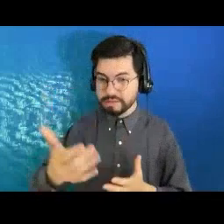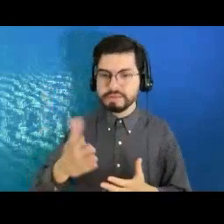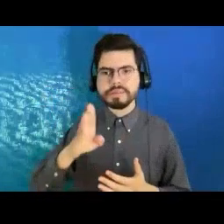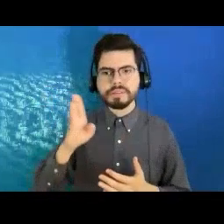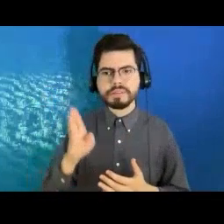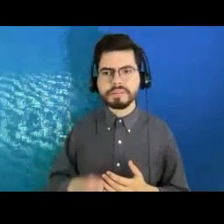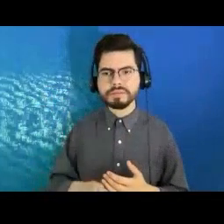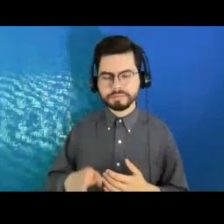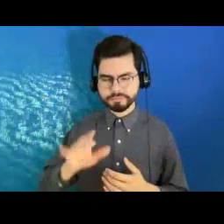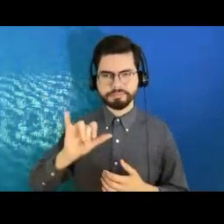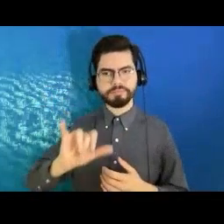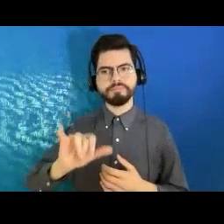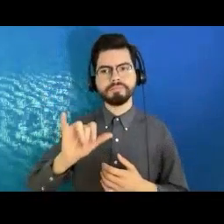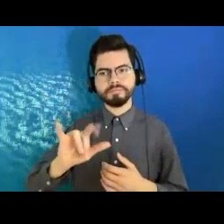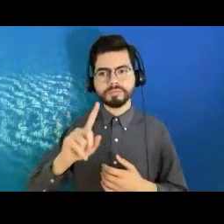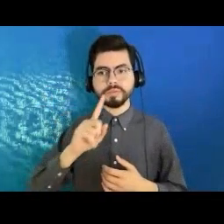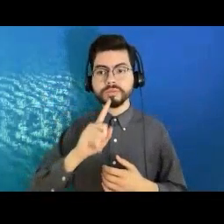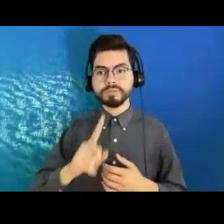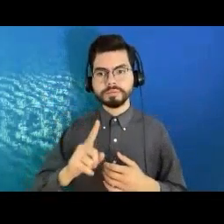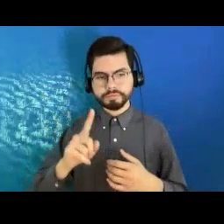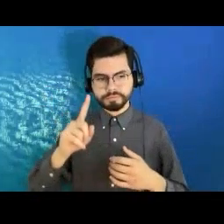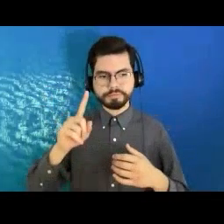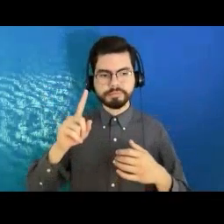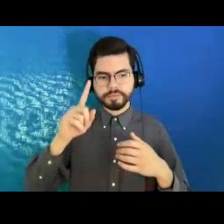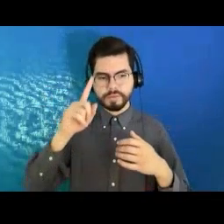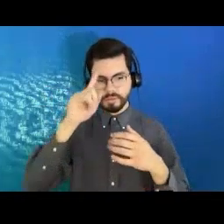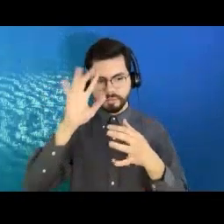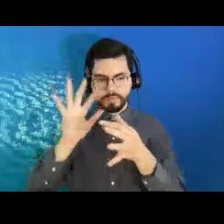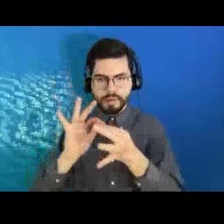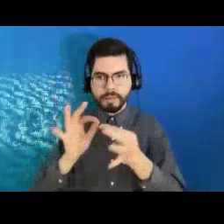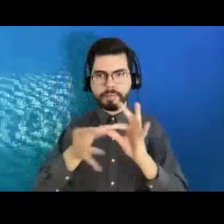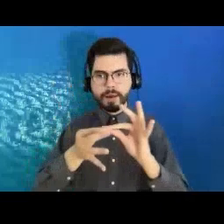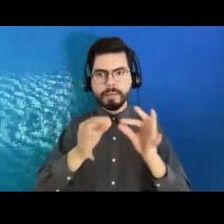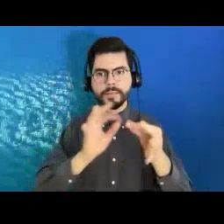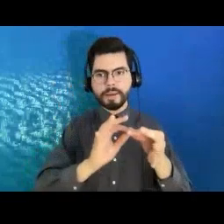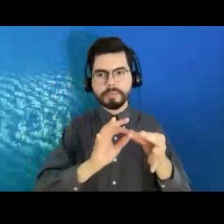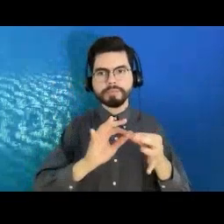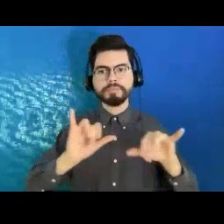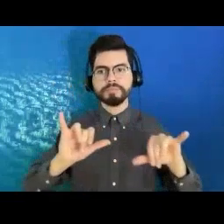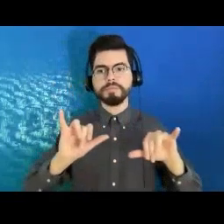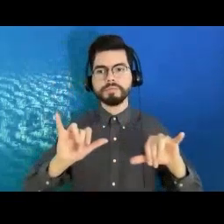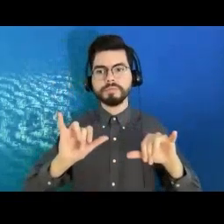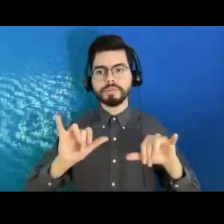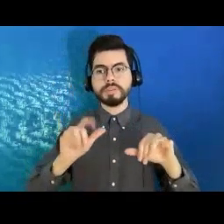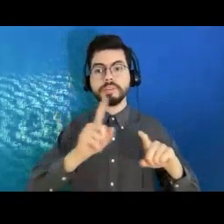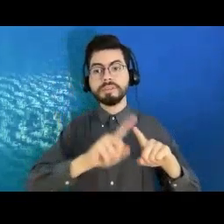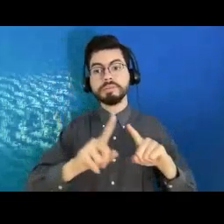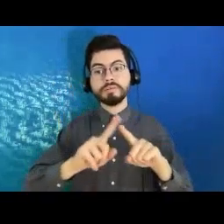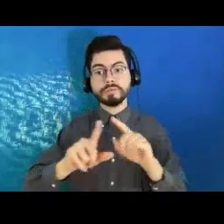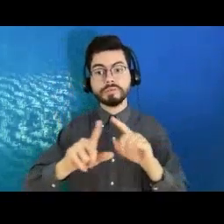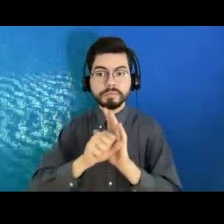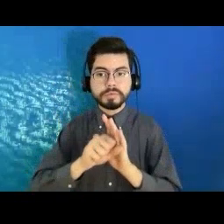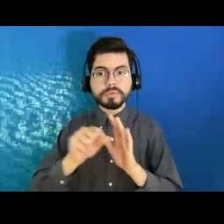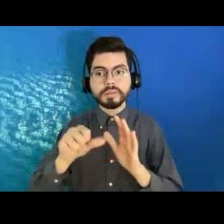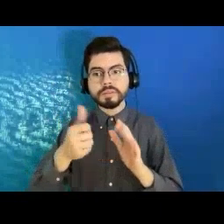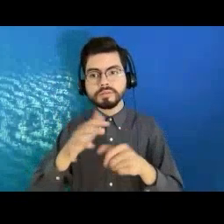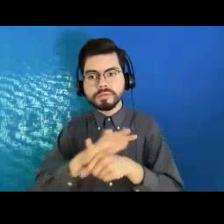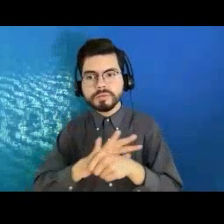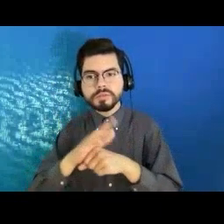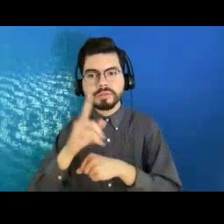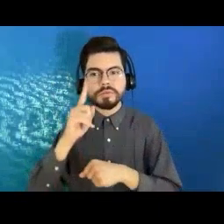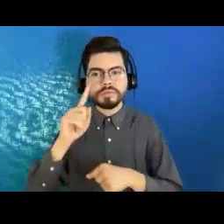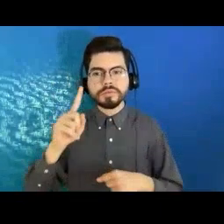it together, trying to see from herbarium specimens, like where the other locations are for the